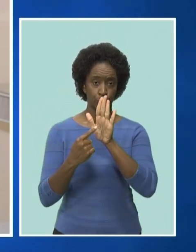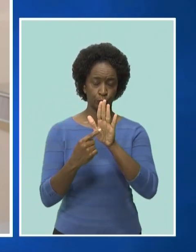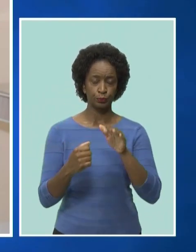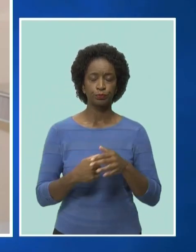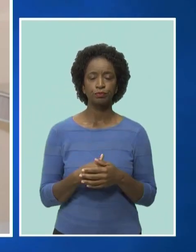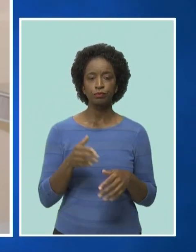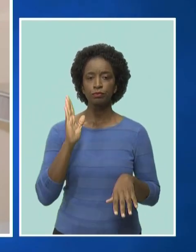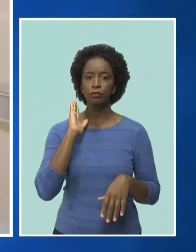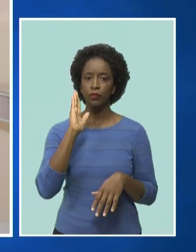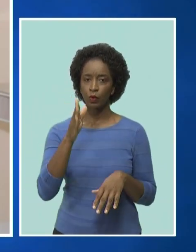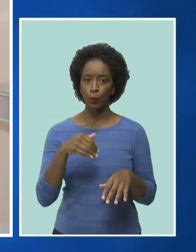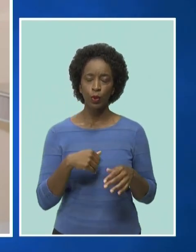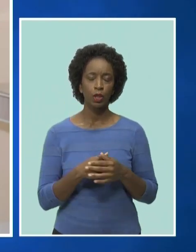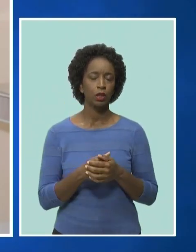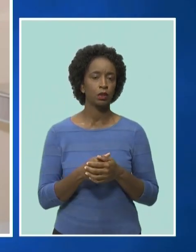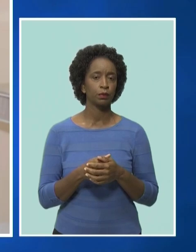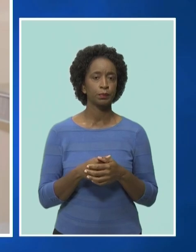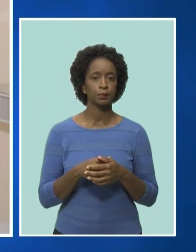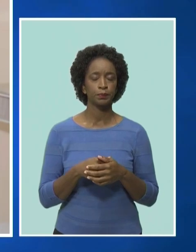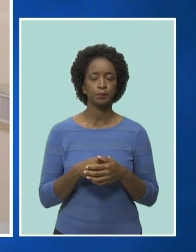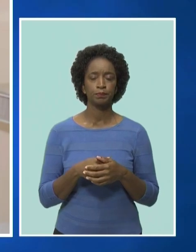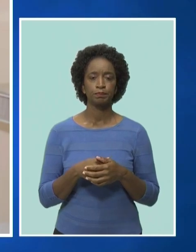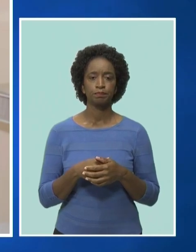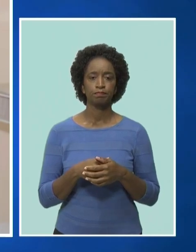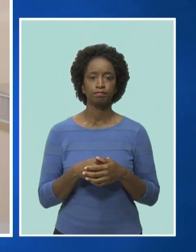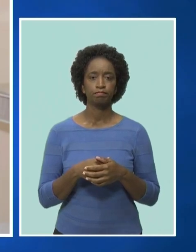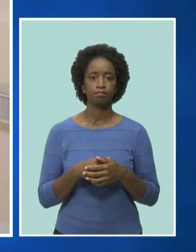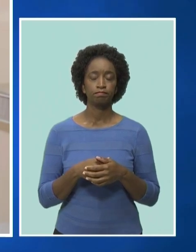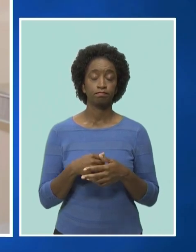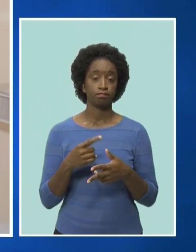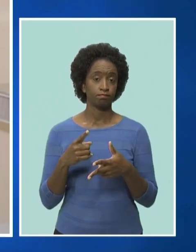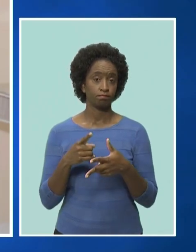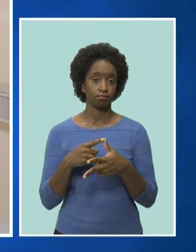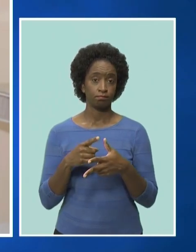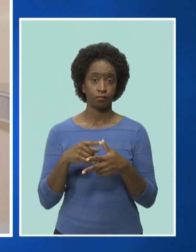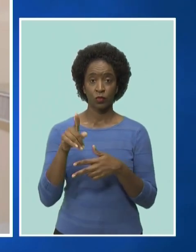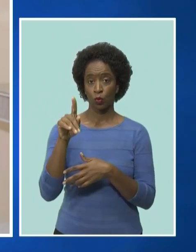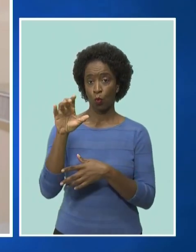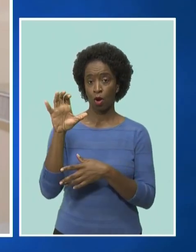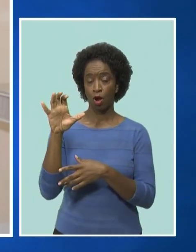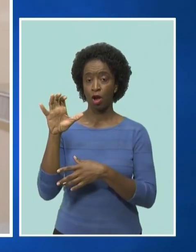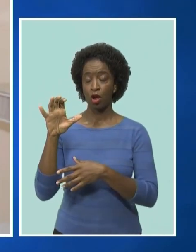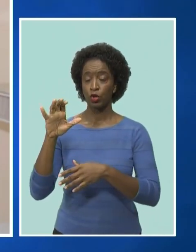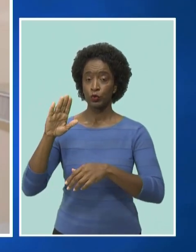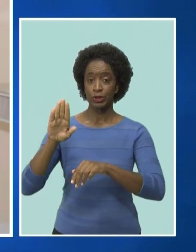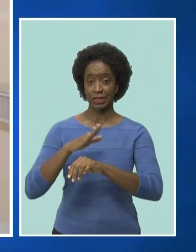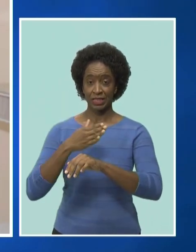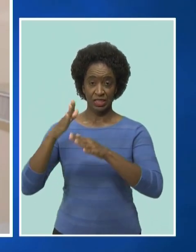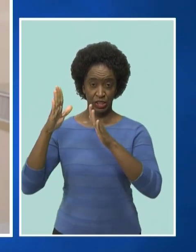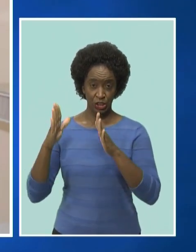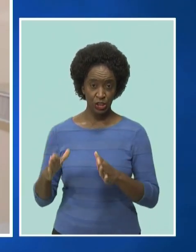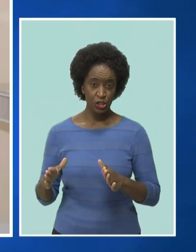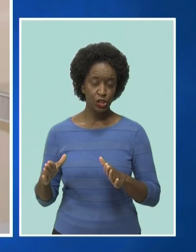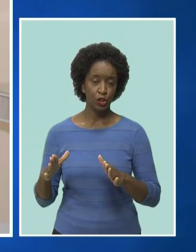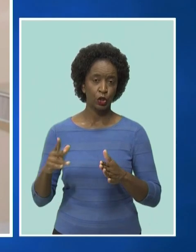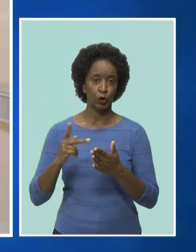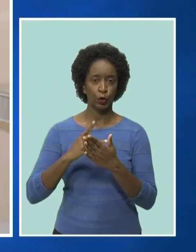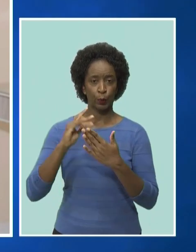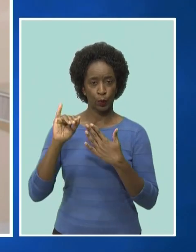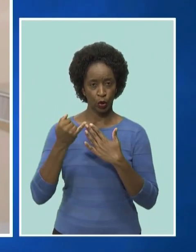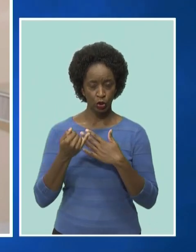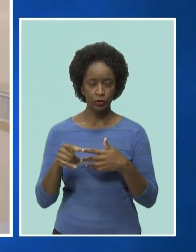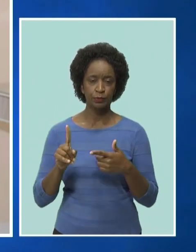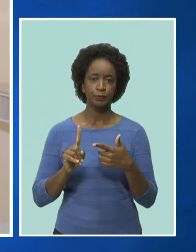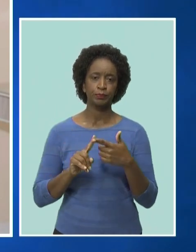public, with those three projects: the 100 Voice project, the National Steel Orchestra,